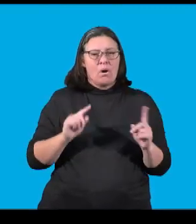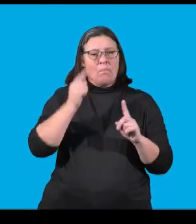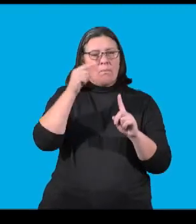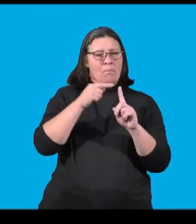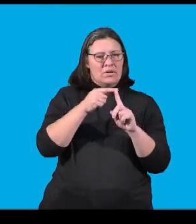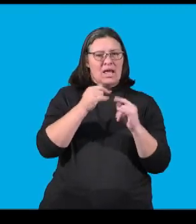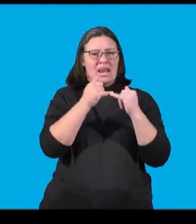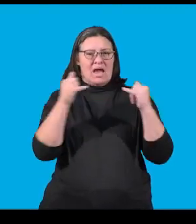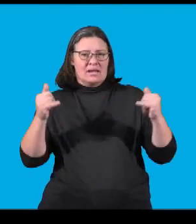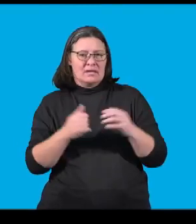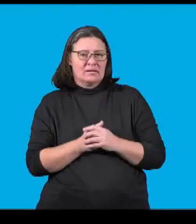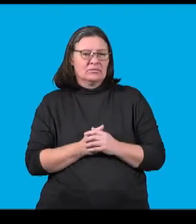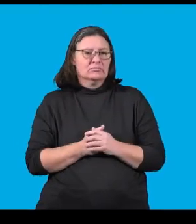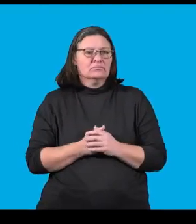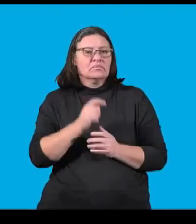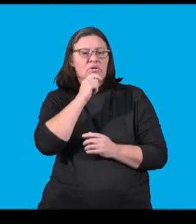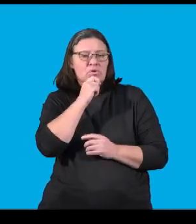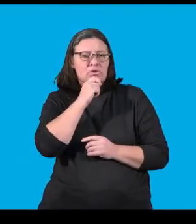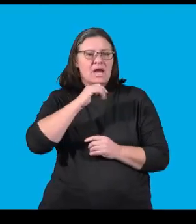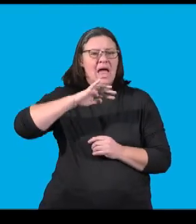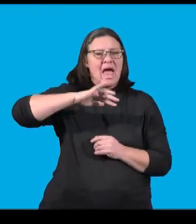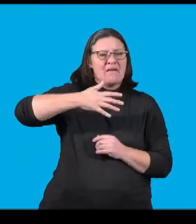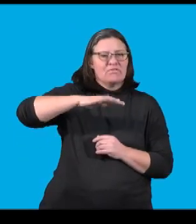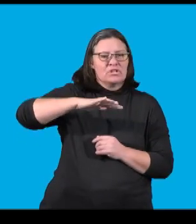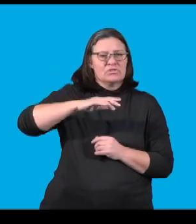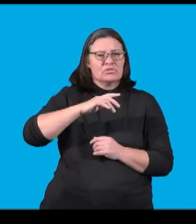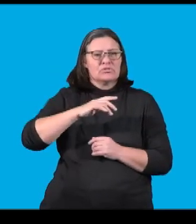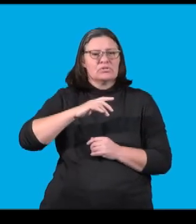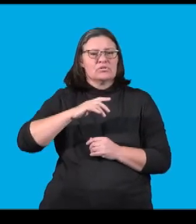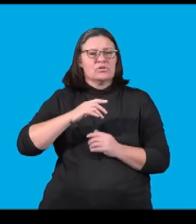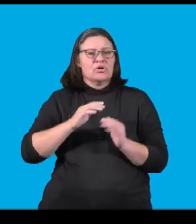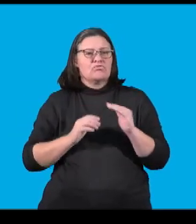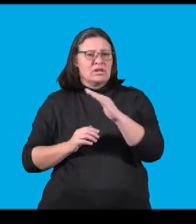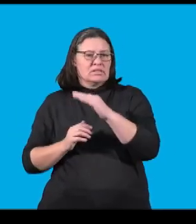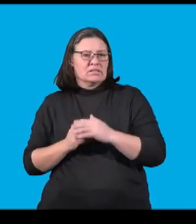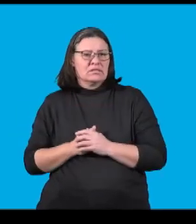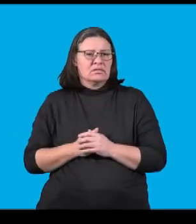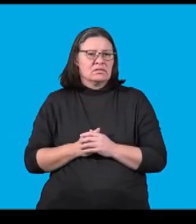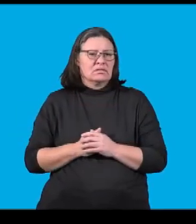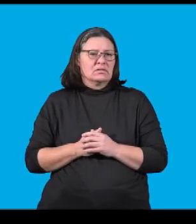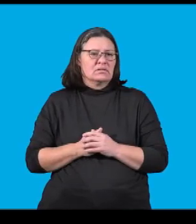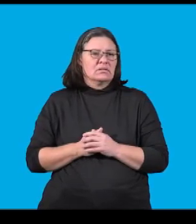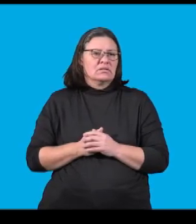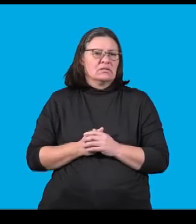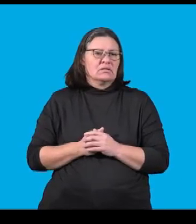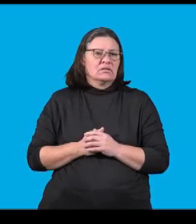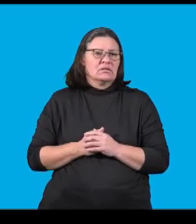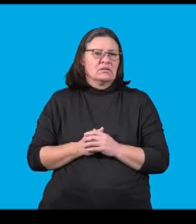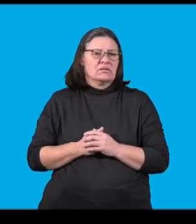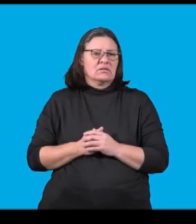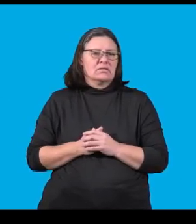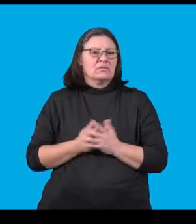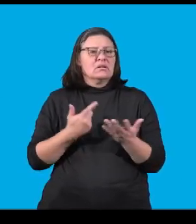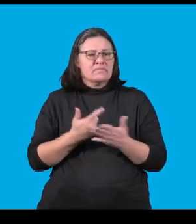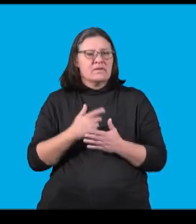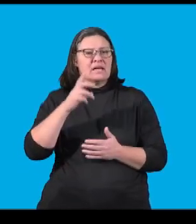one point. Another mistake is using the average gradient instead of the derivative. Derivative, we're going to say it over